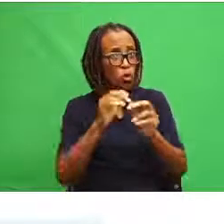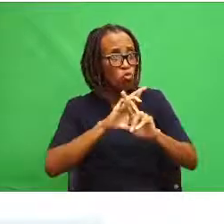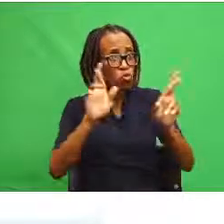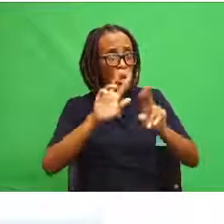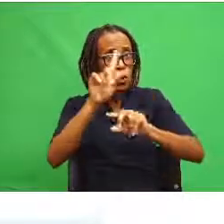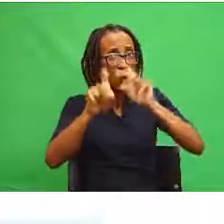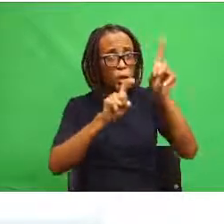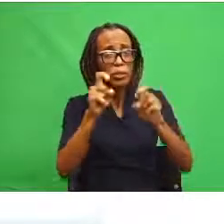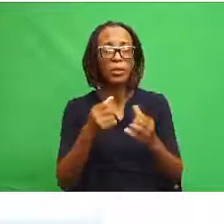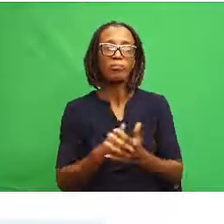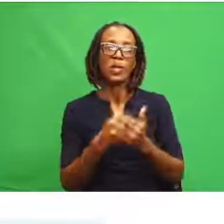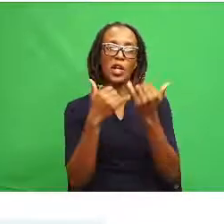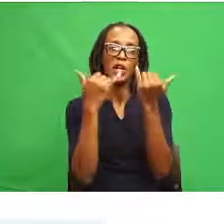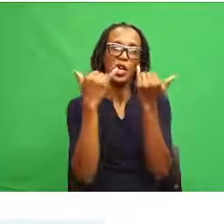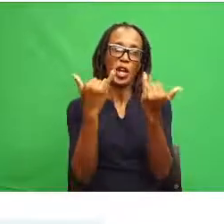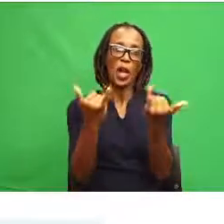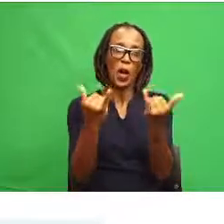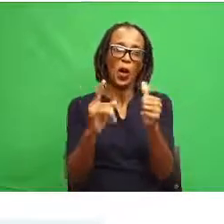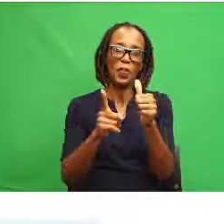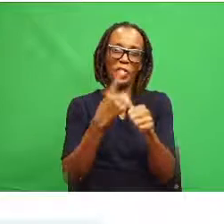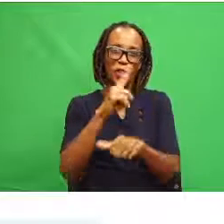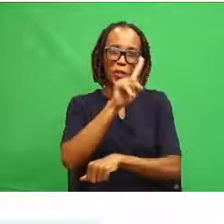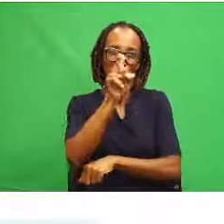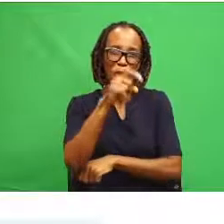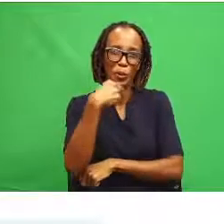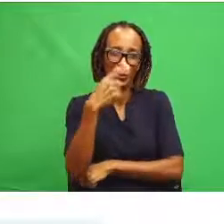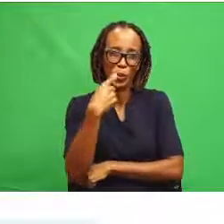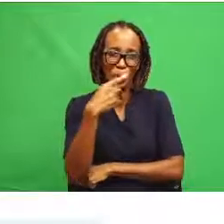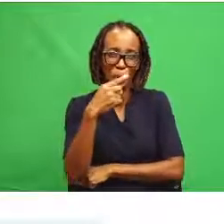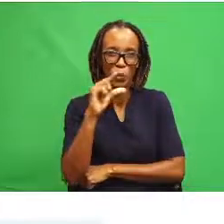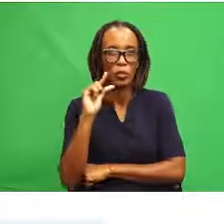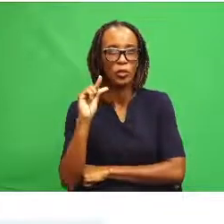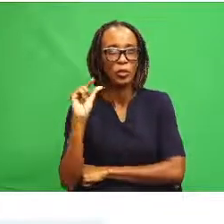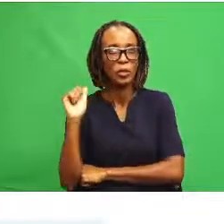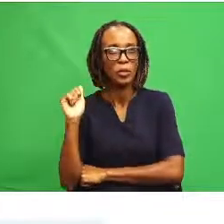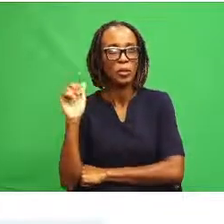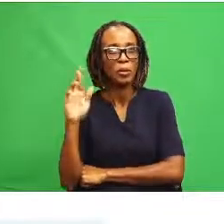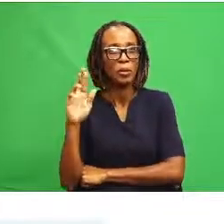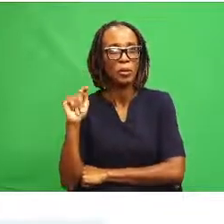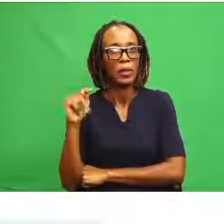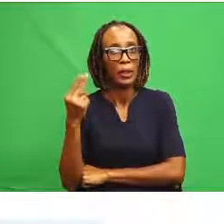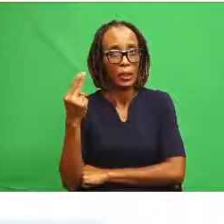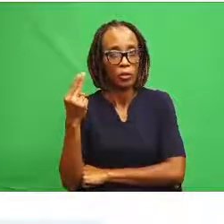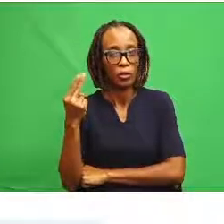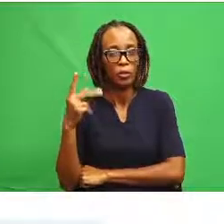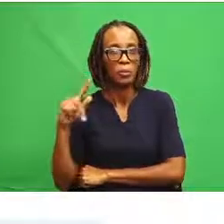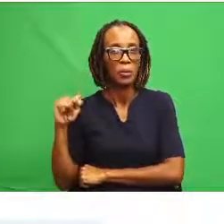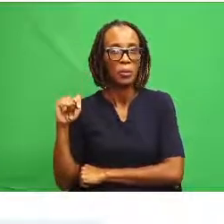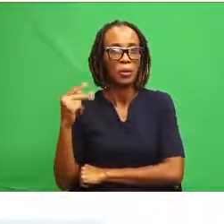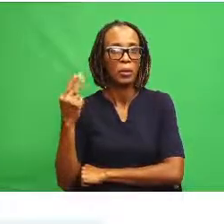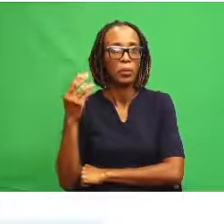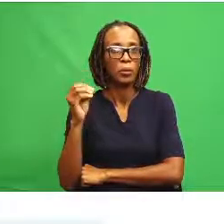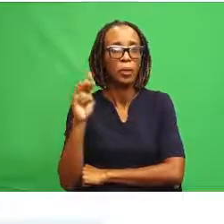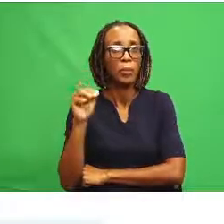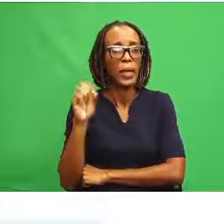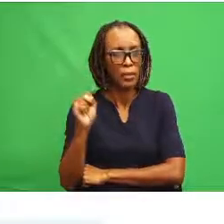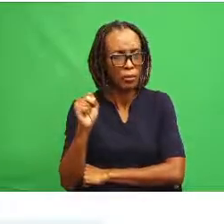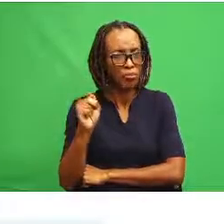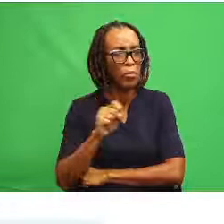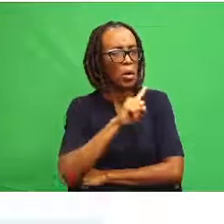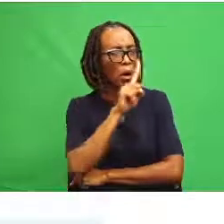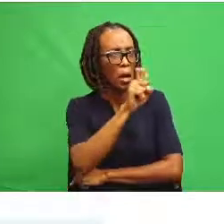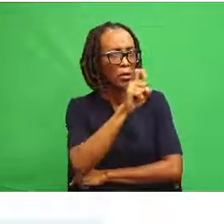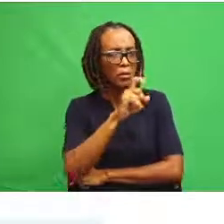In the hot seat is Gart Thomas, And your question is, sir, is estate